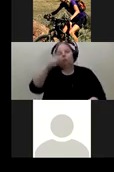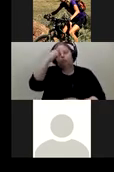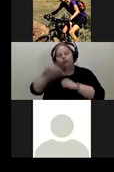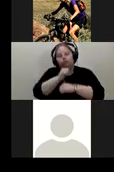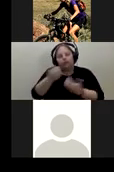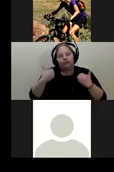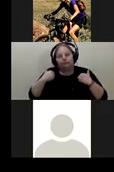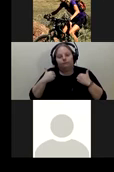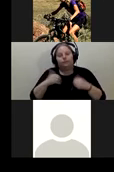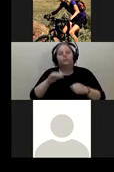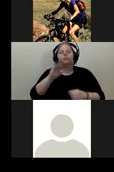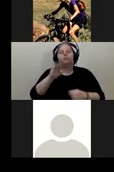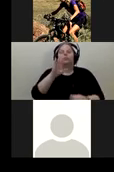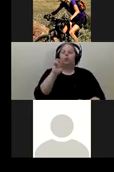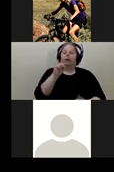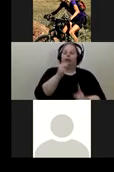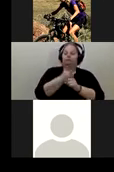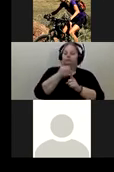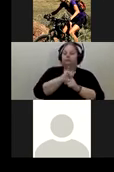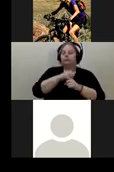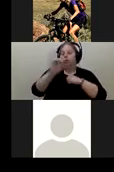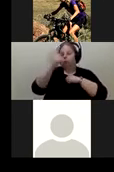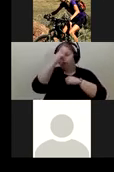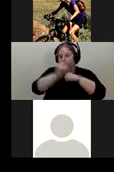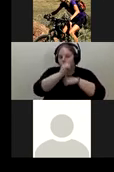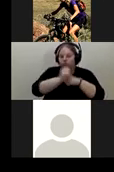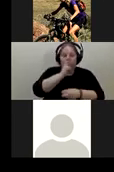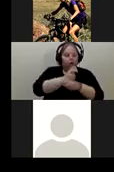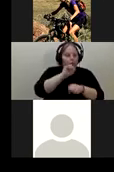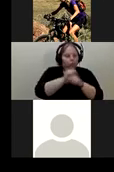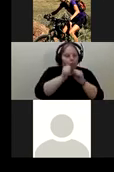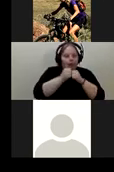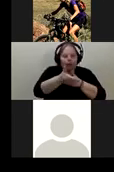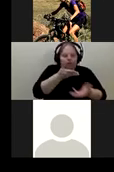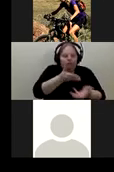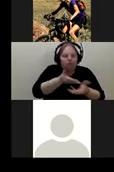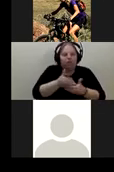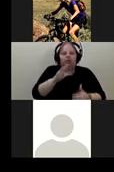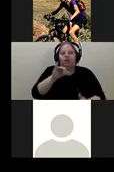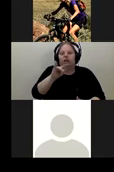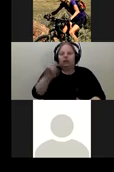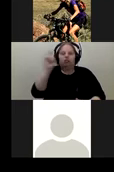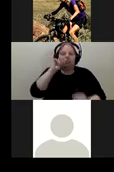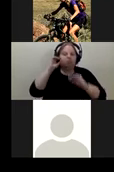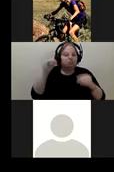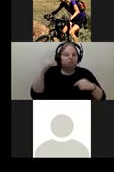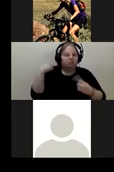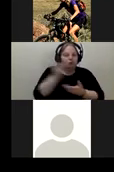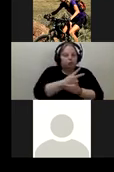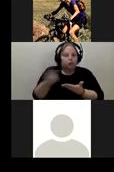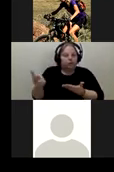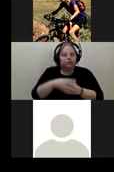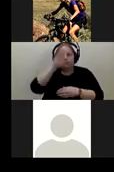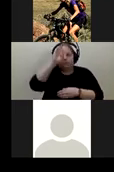we have Ben. He has a brain injury. He's hard to work with. Katie hasn't heard from Ben in 2 weeks, and she knows she could send him a